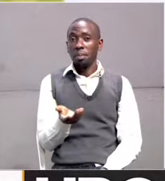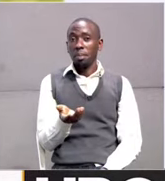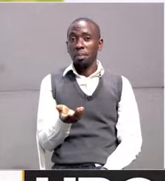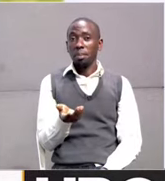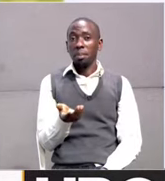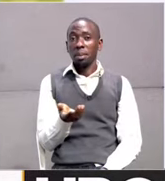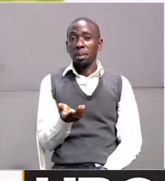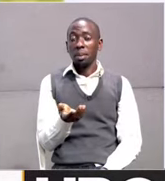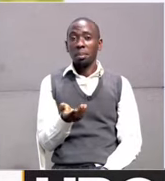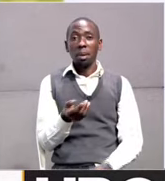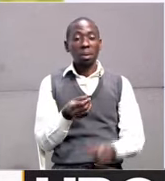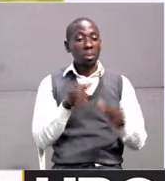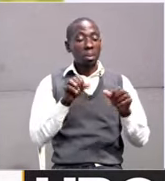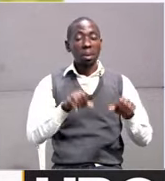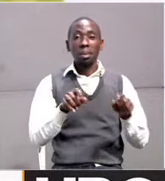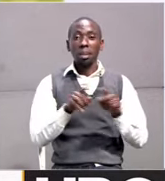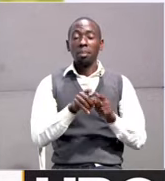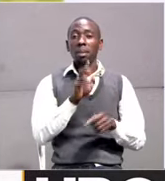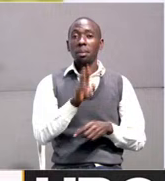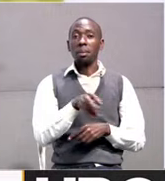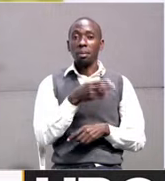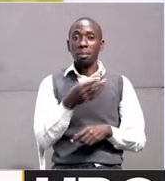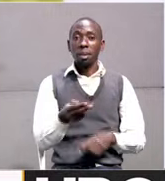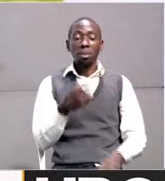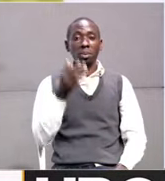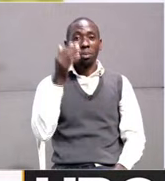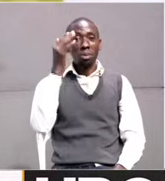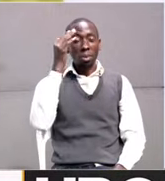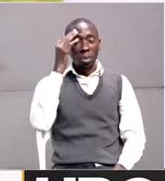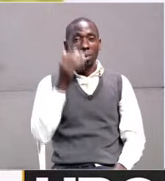fail to know what is core.